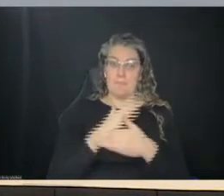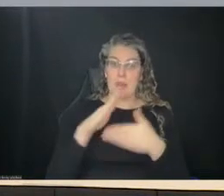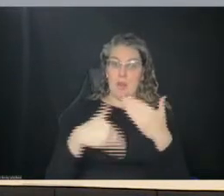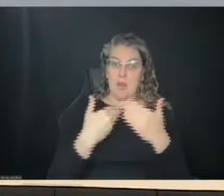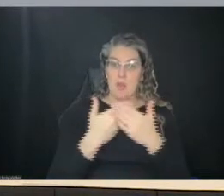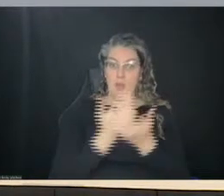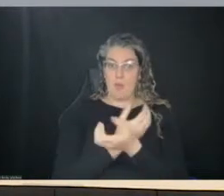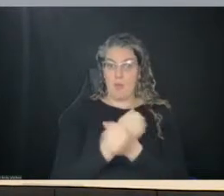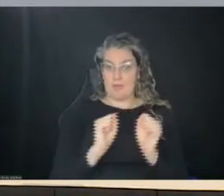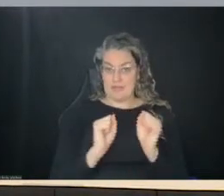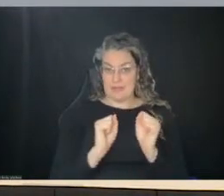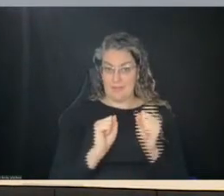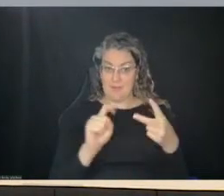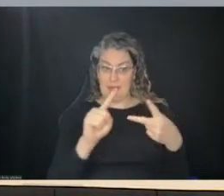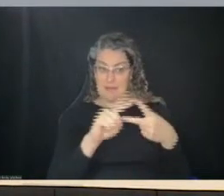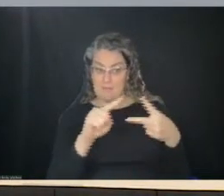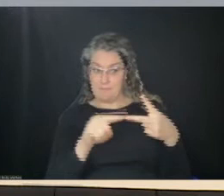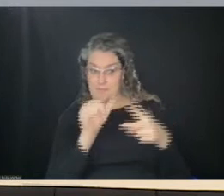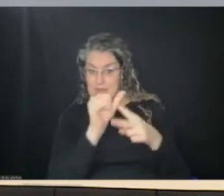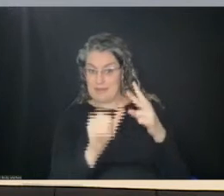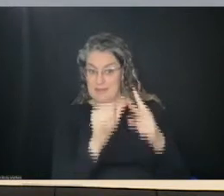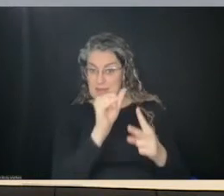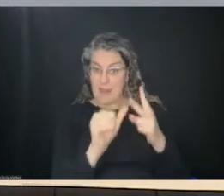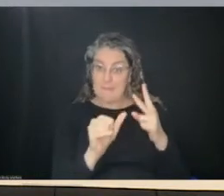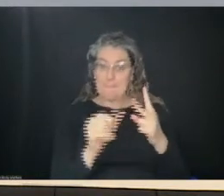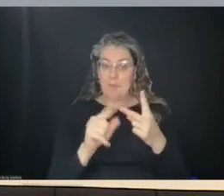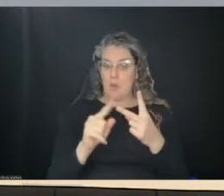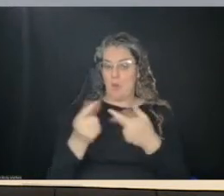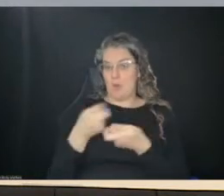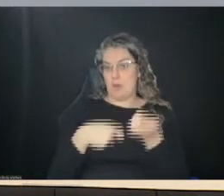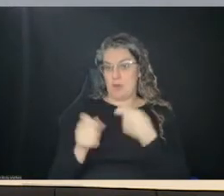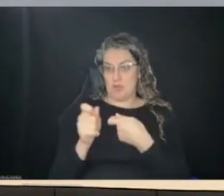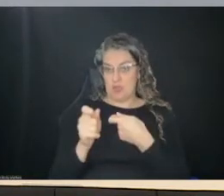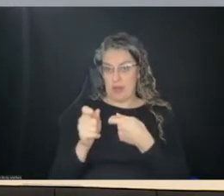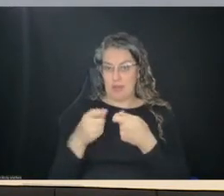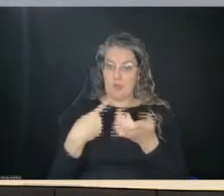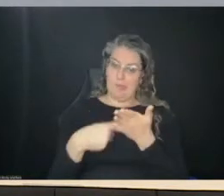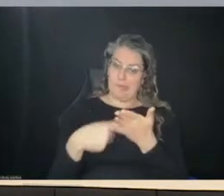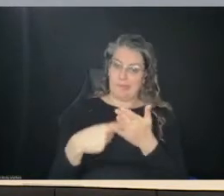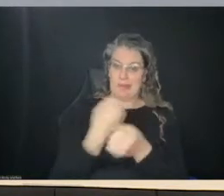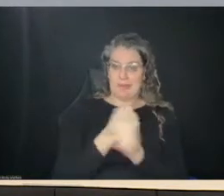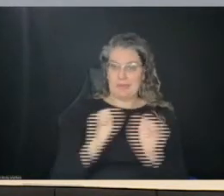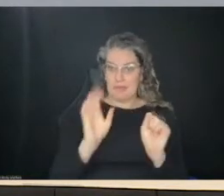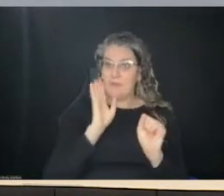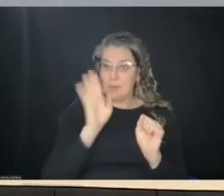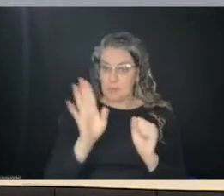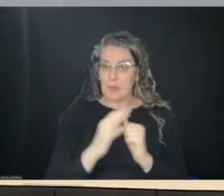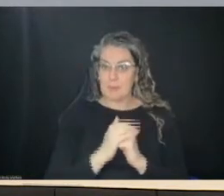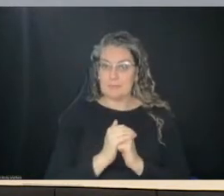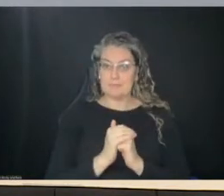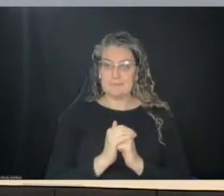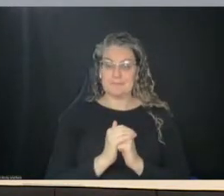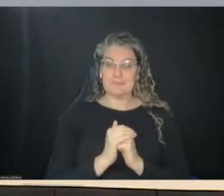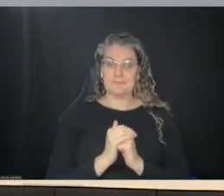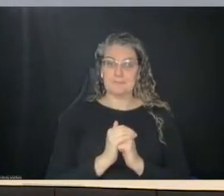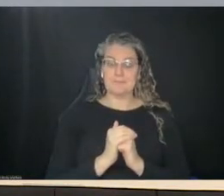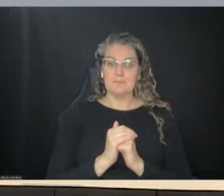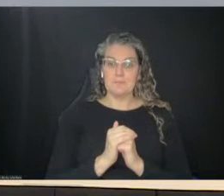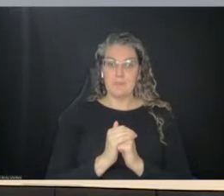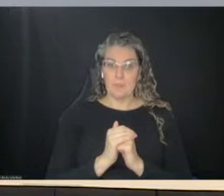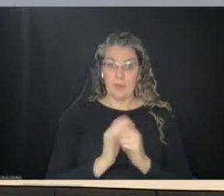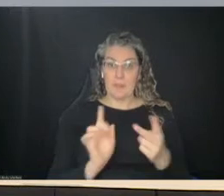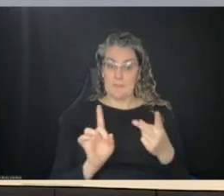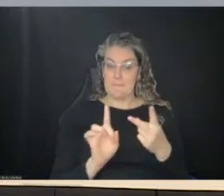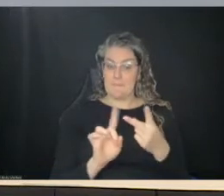both options. And I think the other thing to know is that you'll get your second